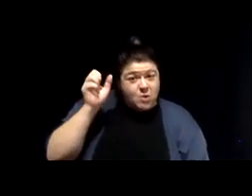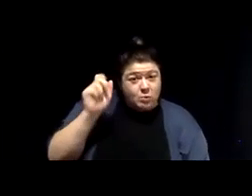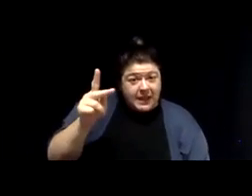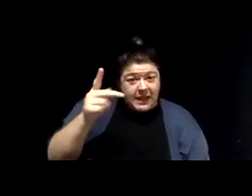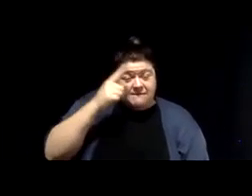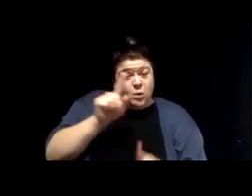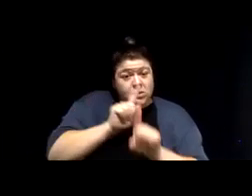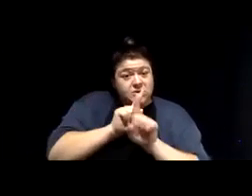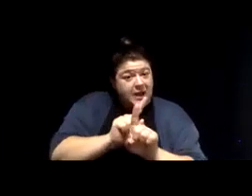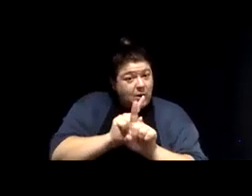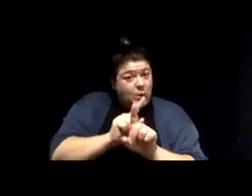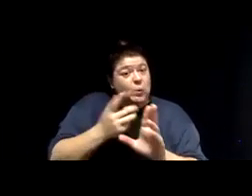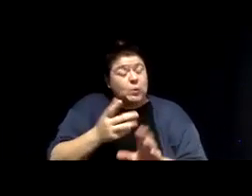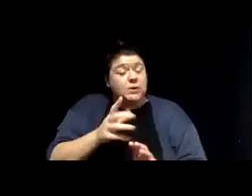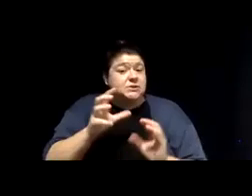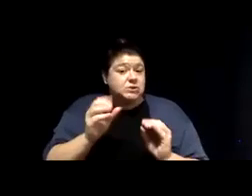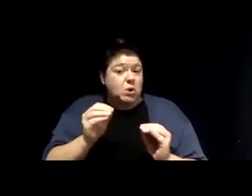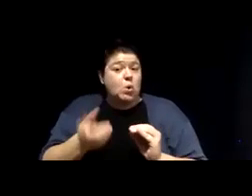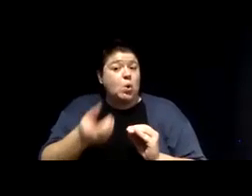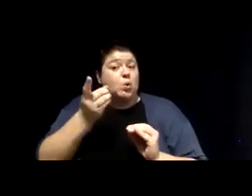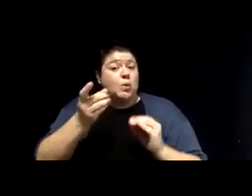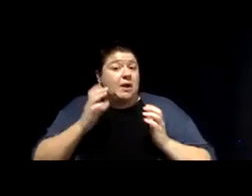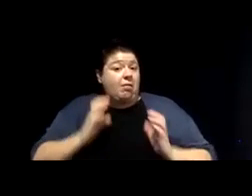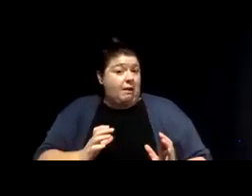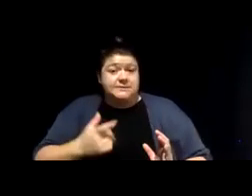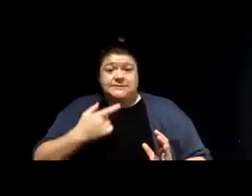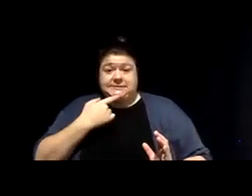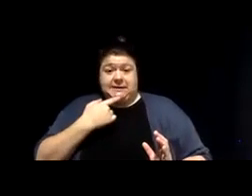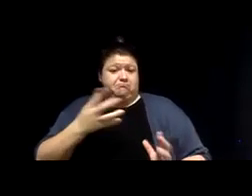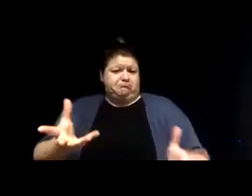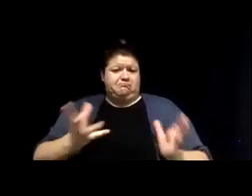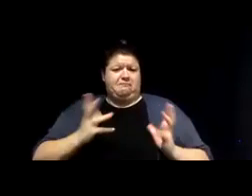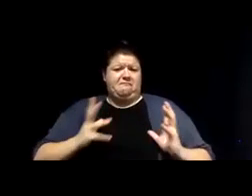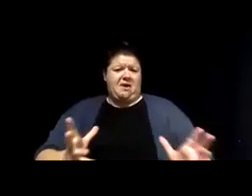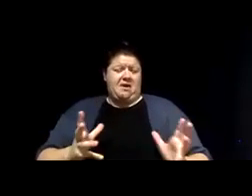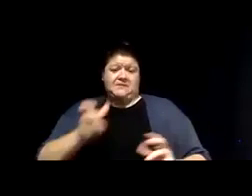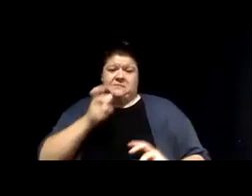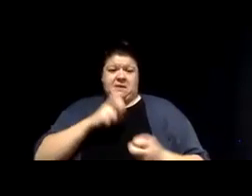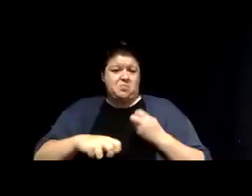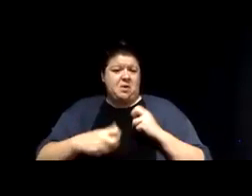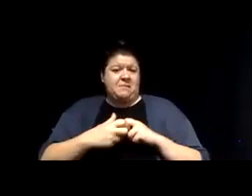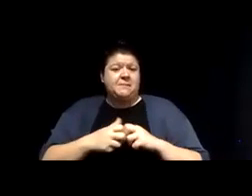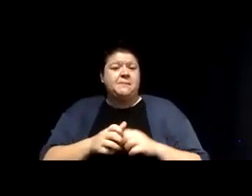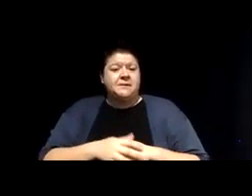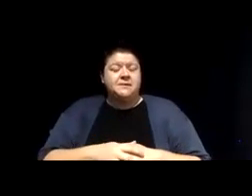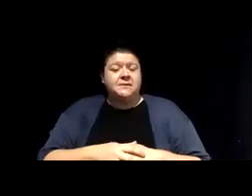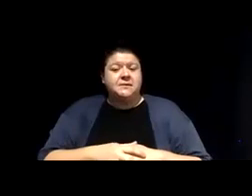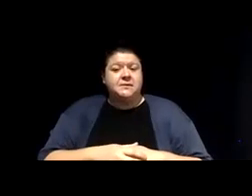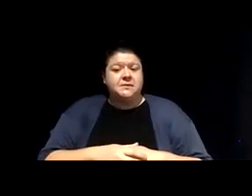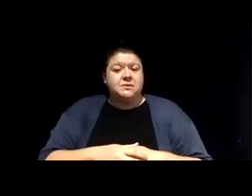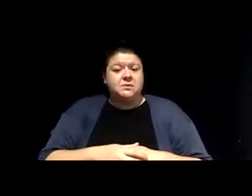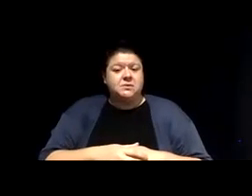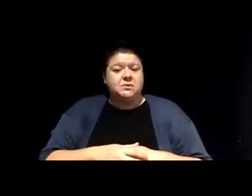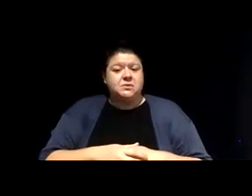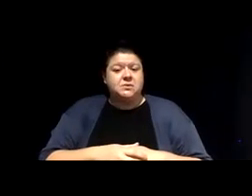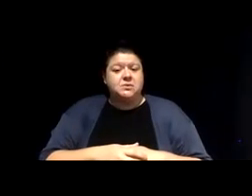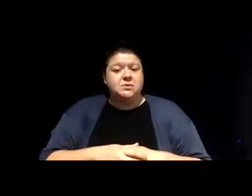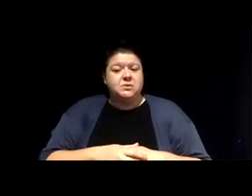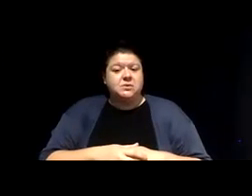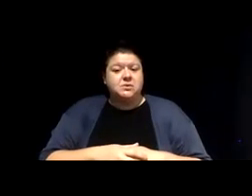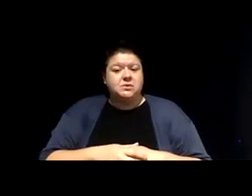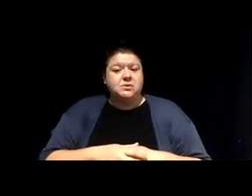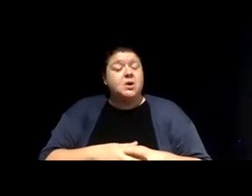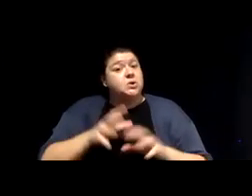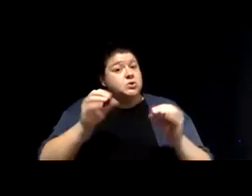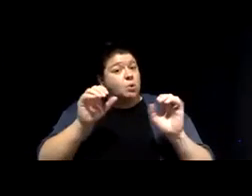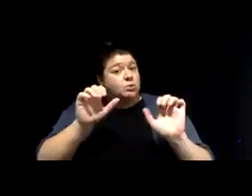her to shadow. So one of the clients had no problem with it and to cancel, but she was able to shadow.